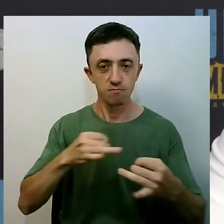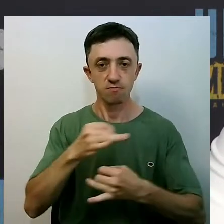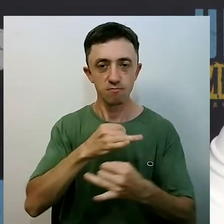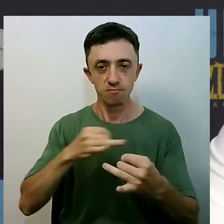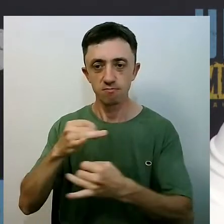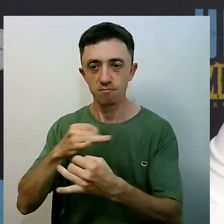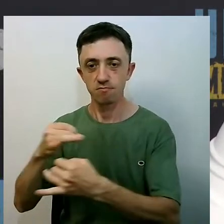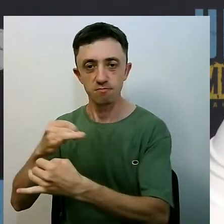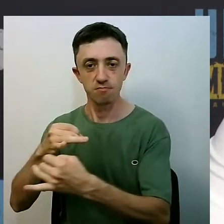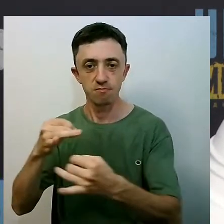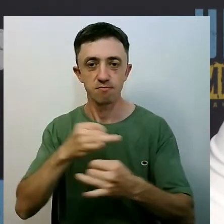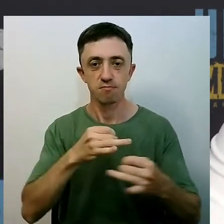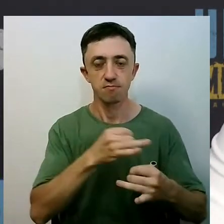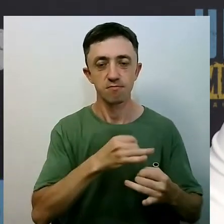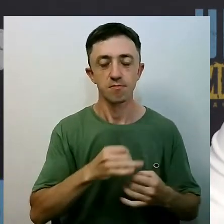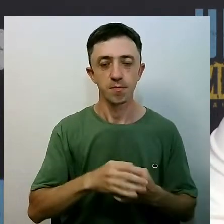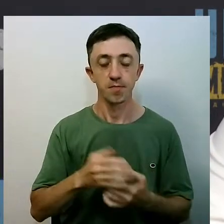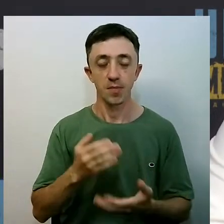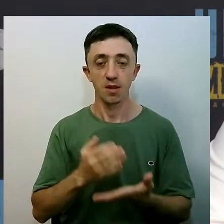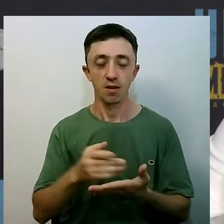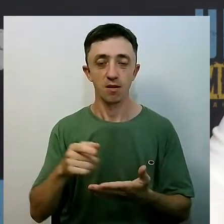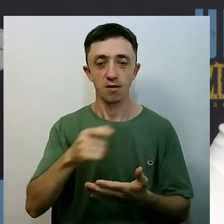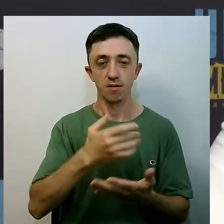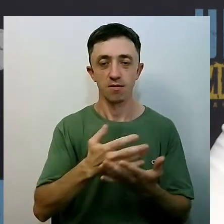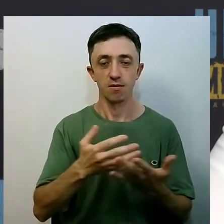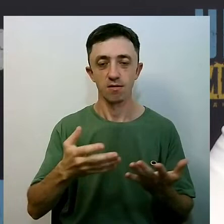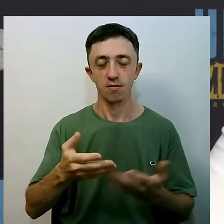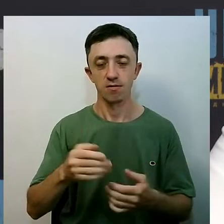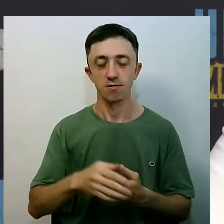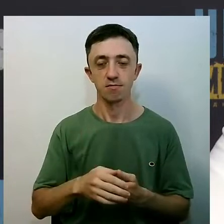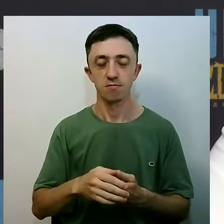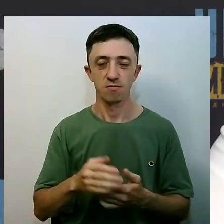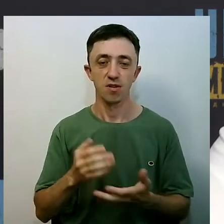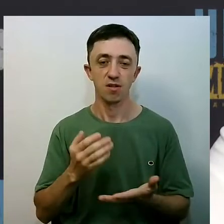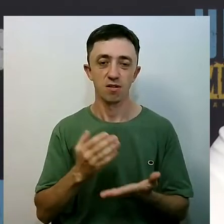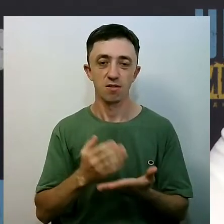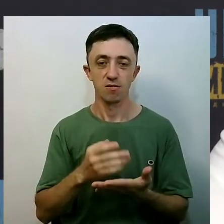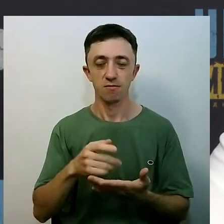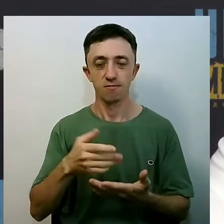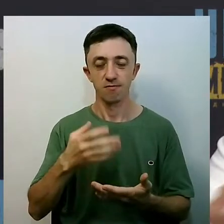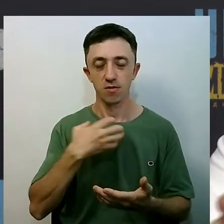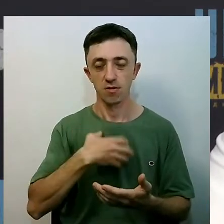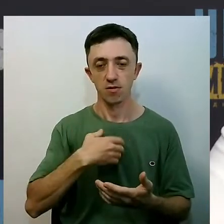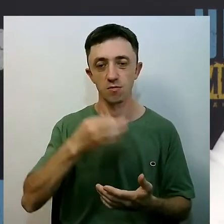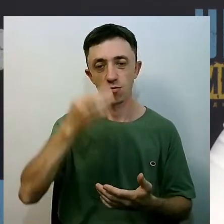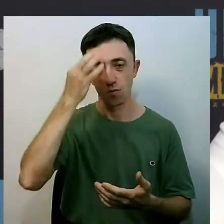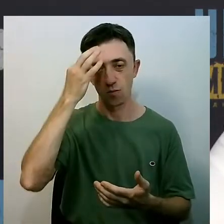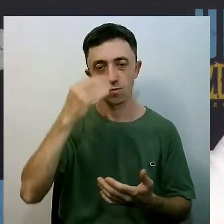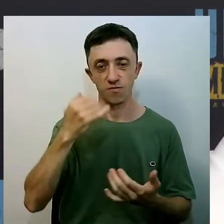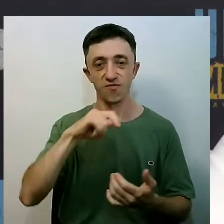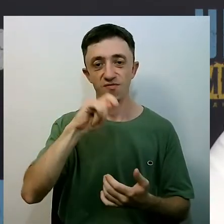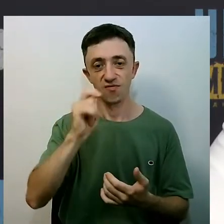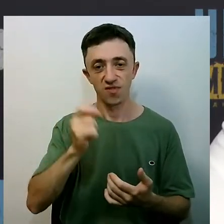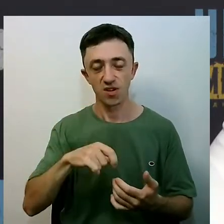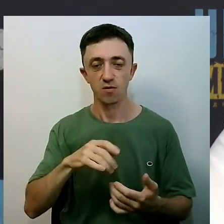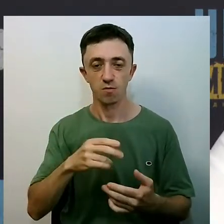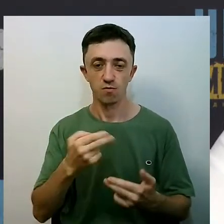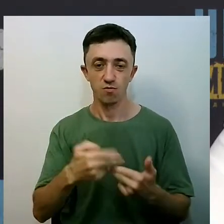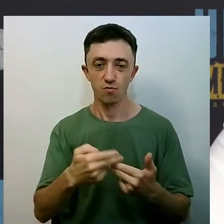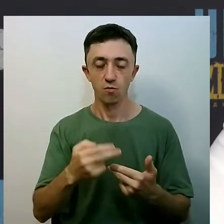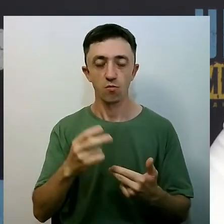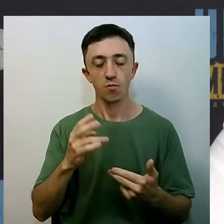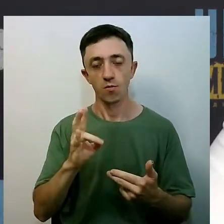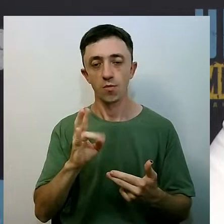only 19 territorial communities have already agreed. And yes, we also are facing